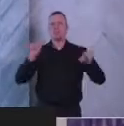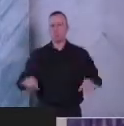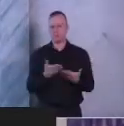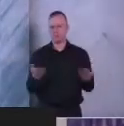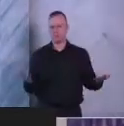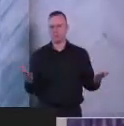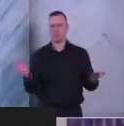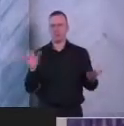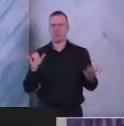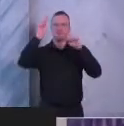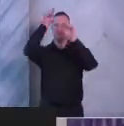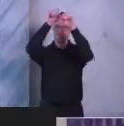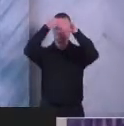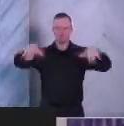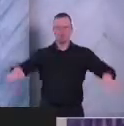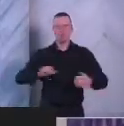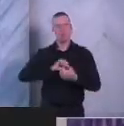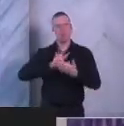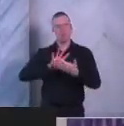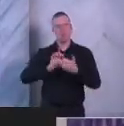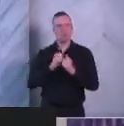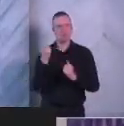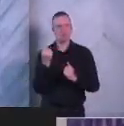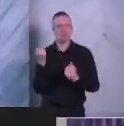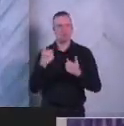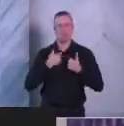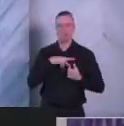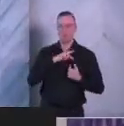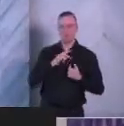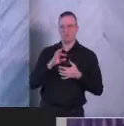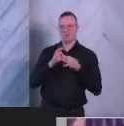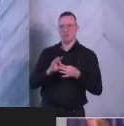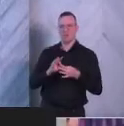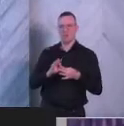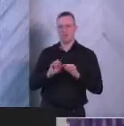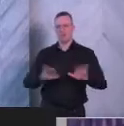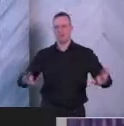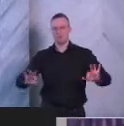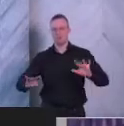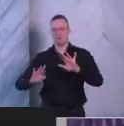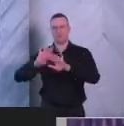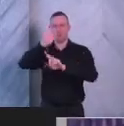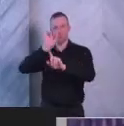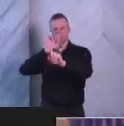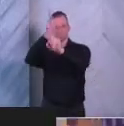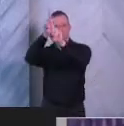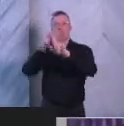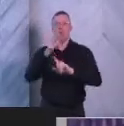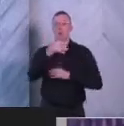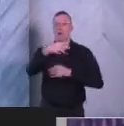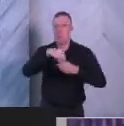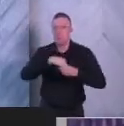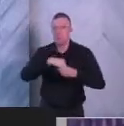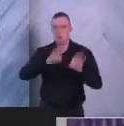kind of like a top-down approach to dealing with something. And I'm personally about bottom up, and it's all about who I include and focusing on